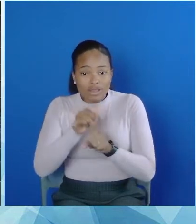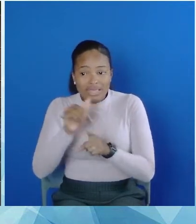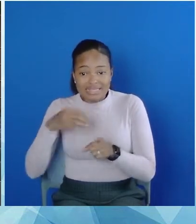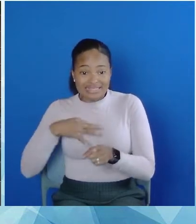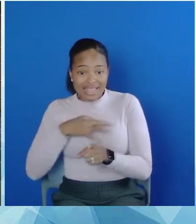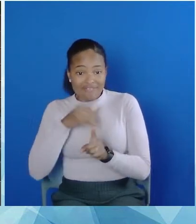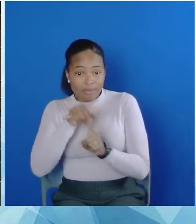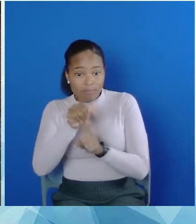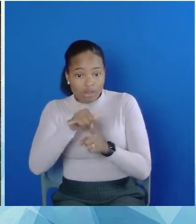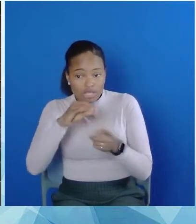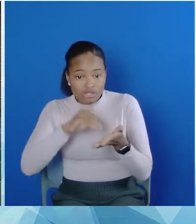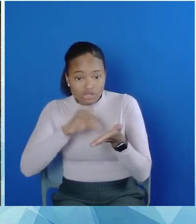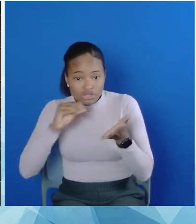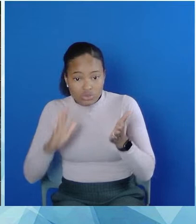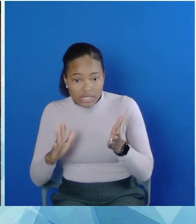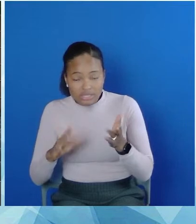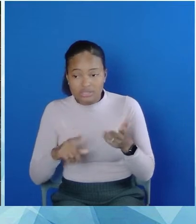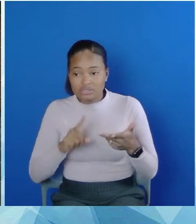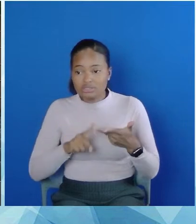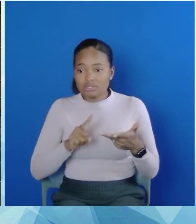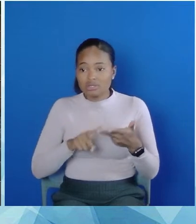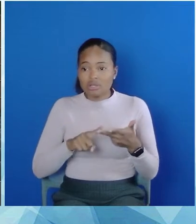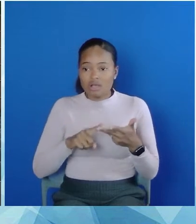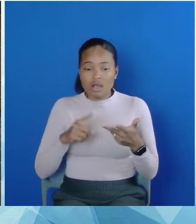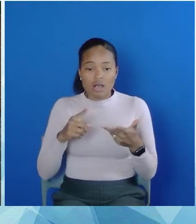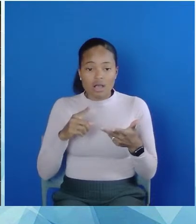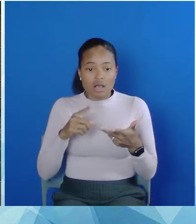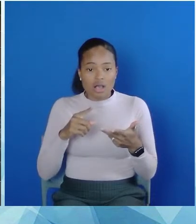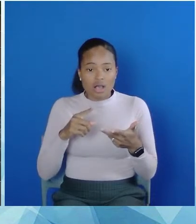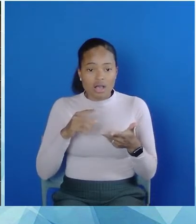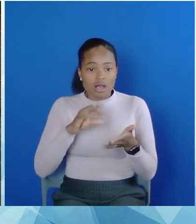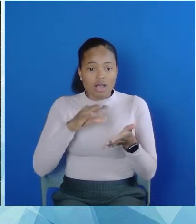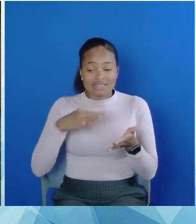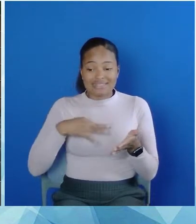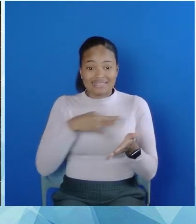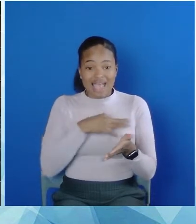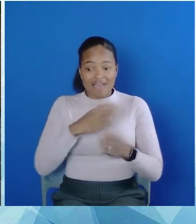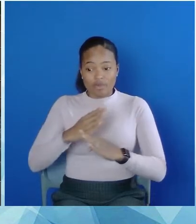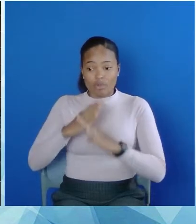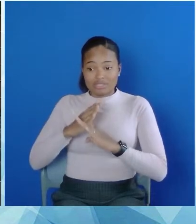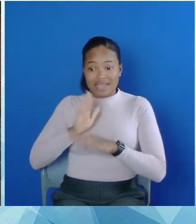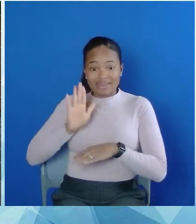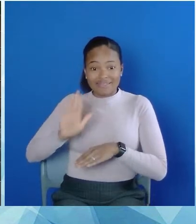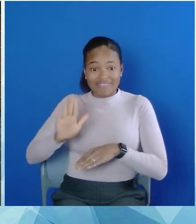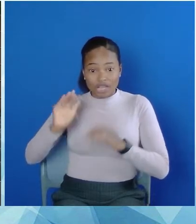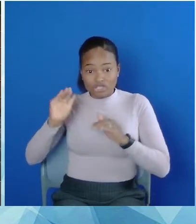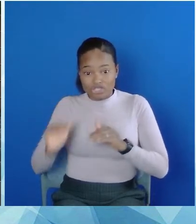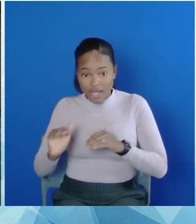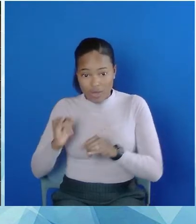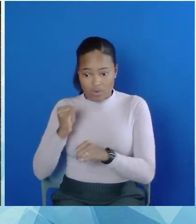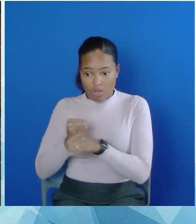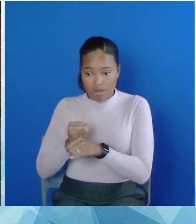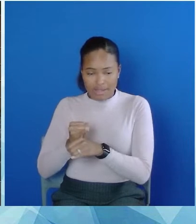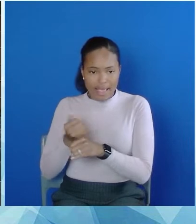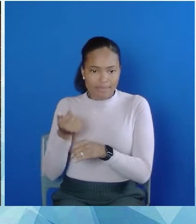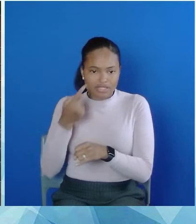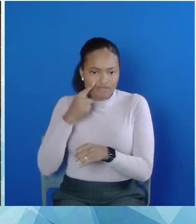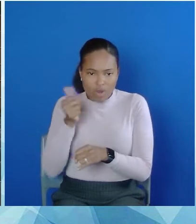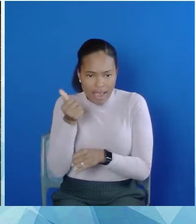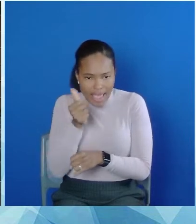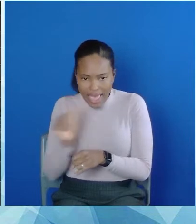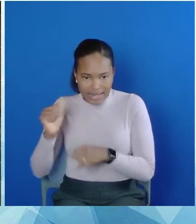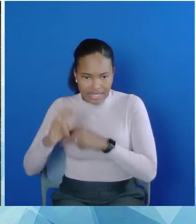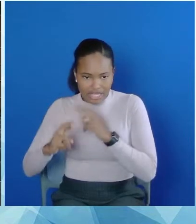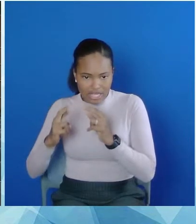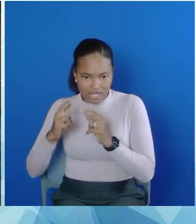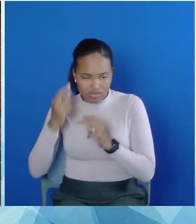involved protecting their child on campus for inappropriate reasons? There should be a policy drafted to provide guidance